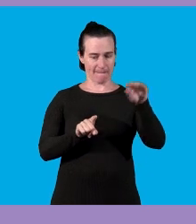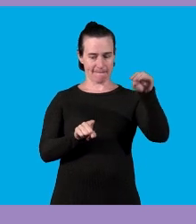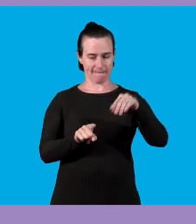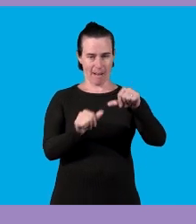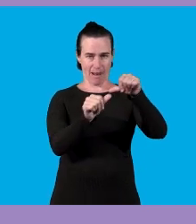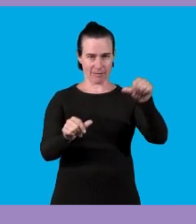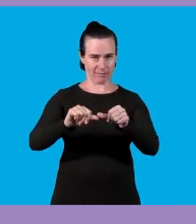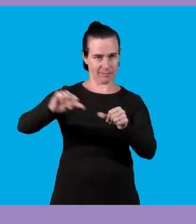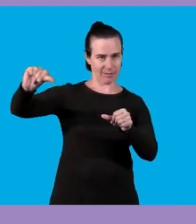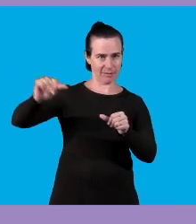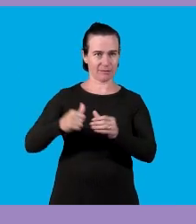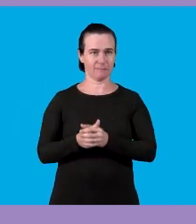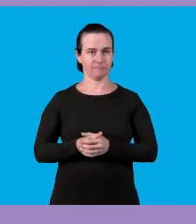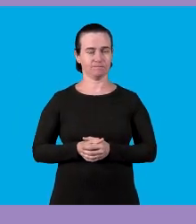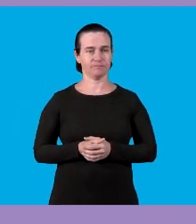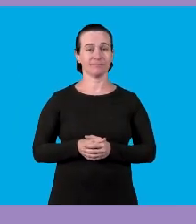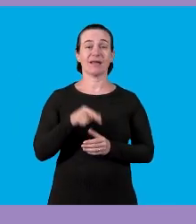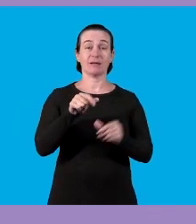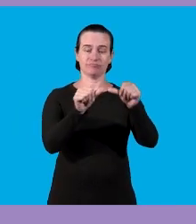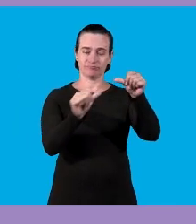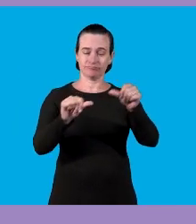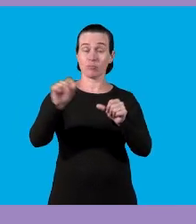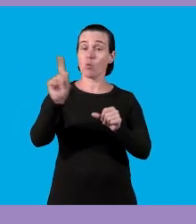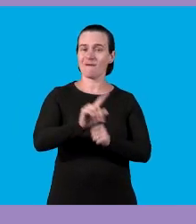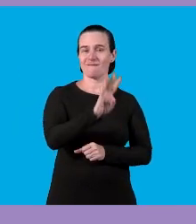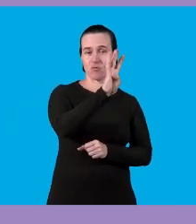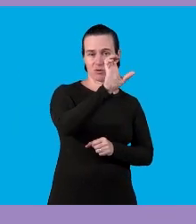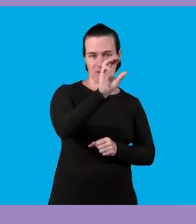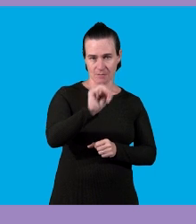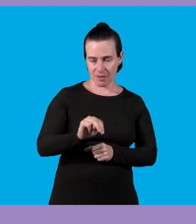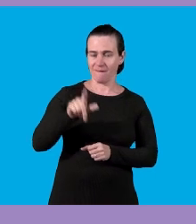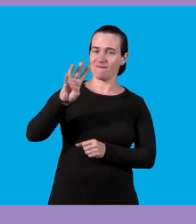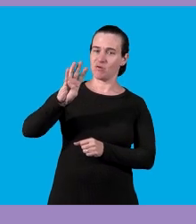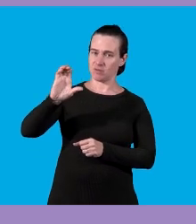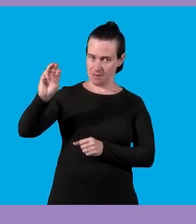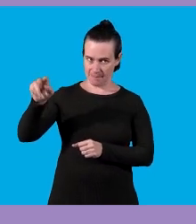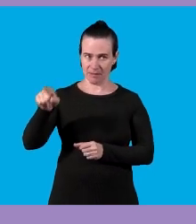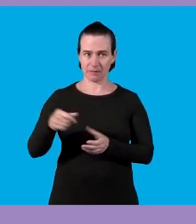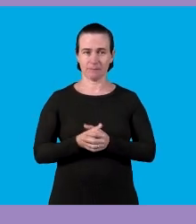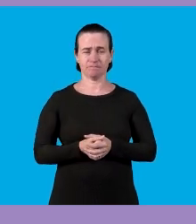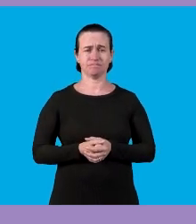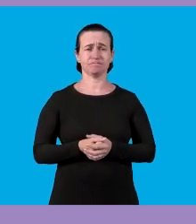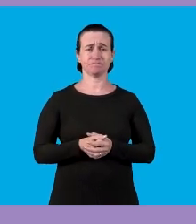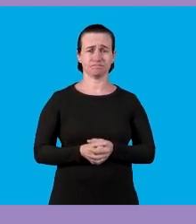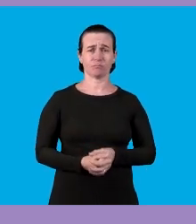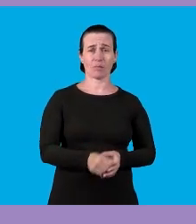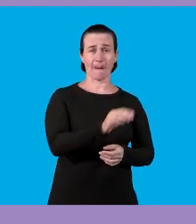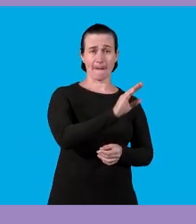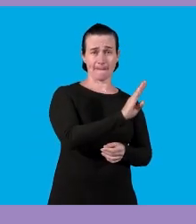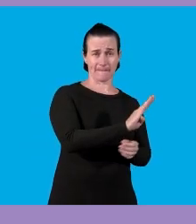equals to DE, and they're equals to 4 centimeters. And then BE,